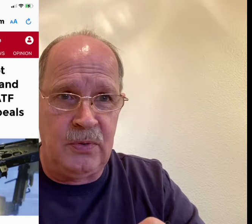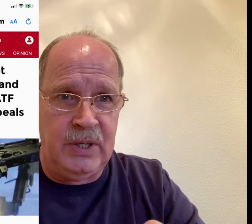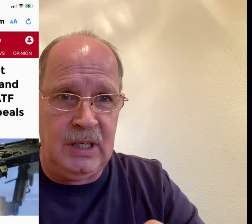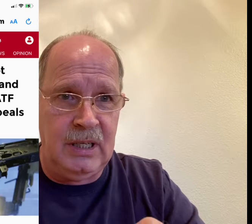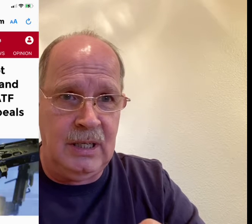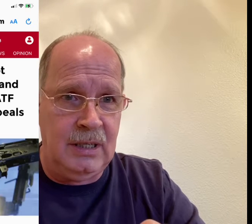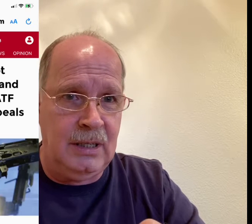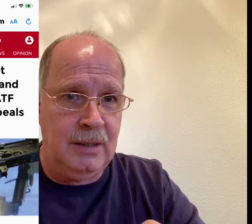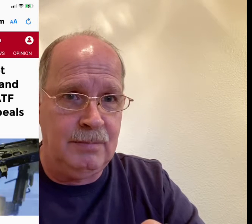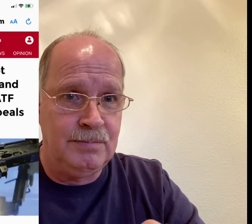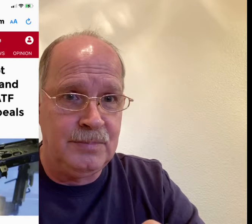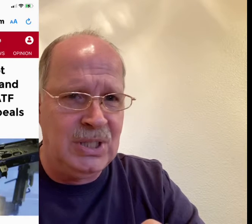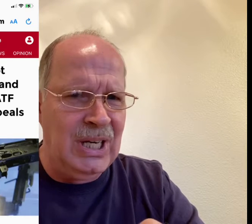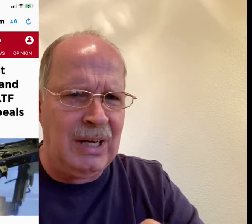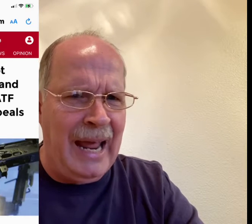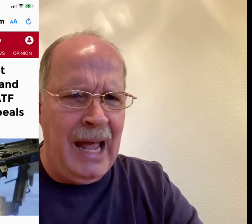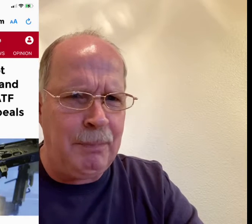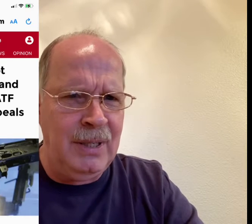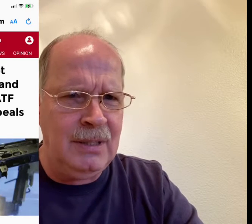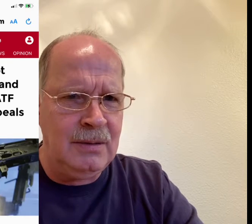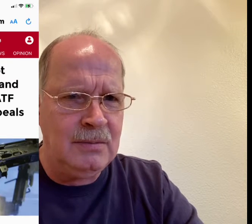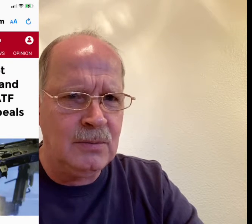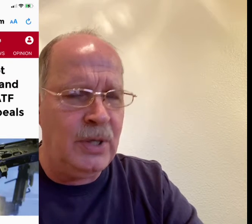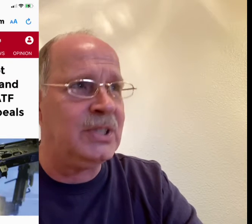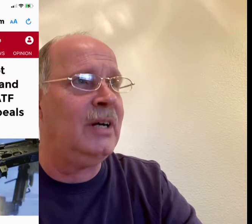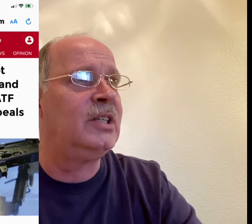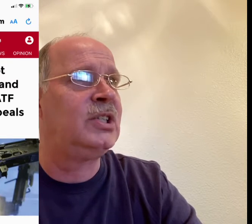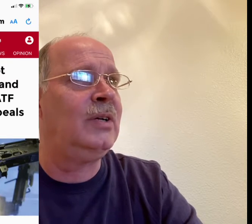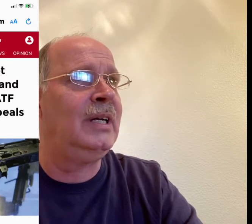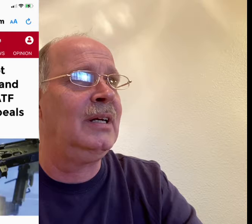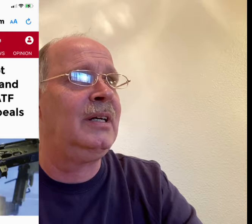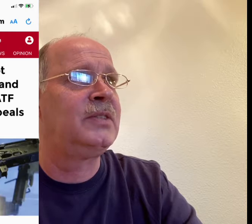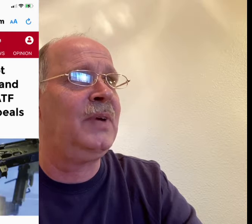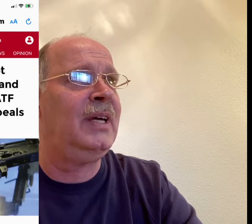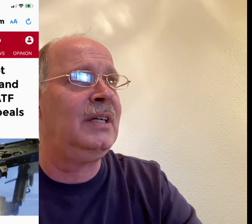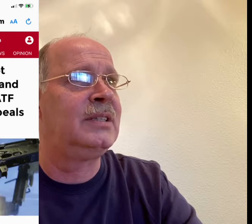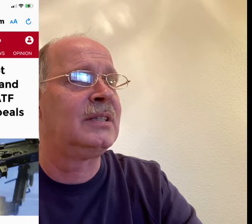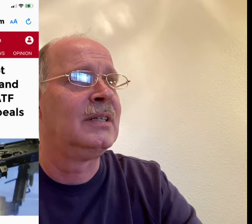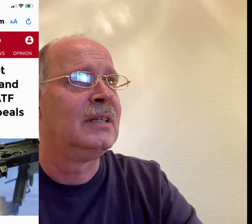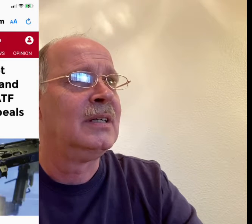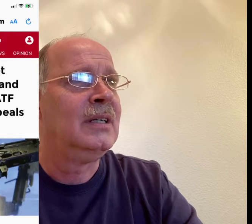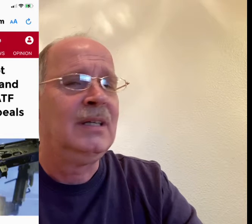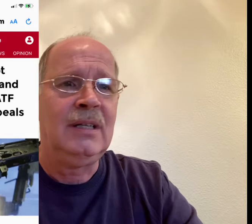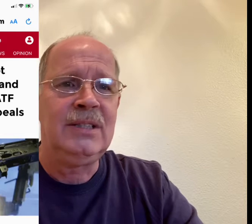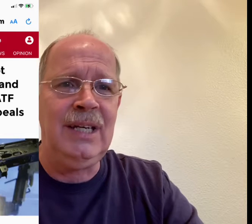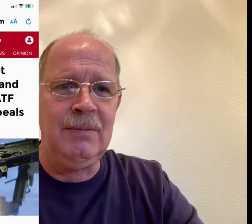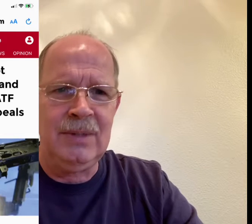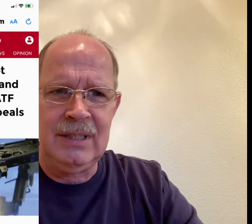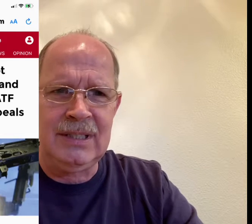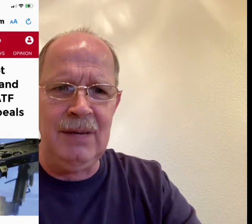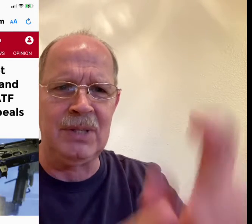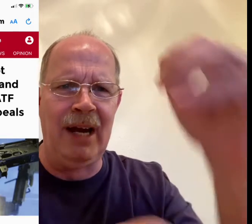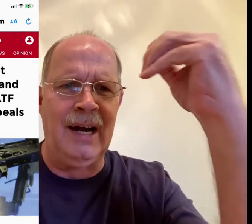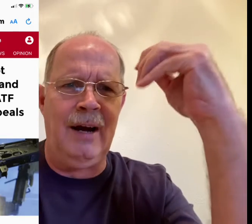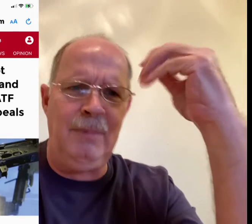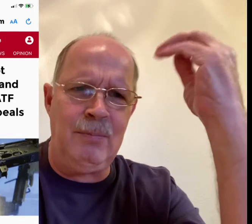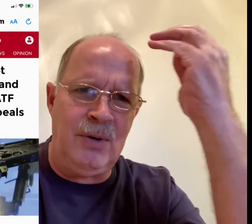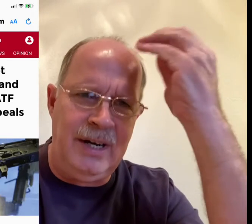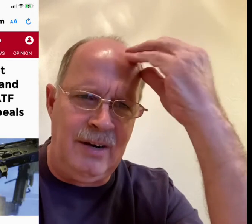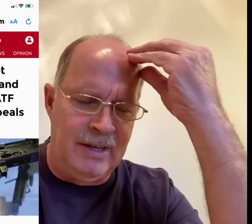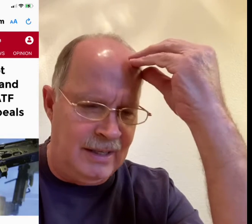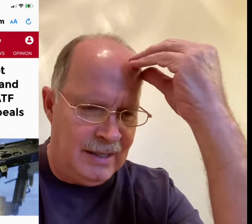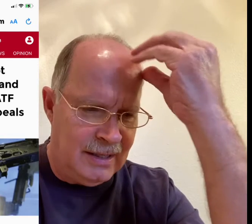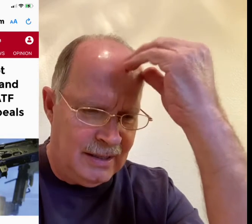after the... Did it happen? Was there a shooting in Las Vegas? Seems like I